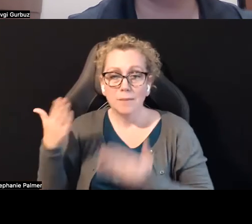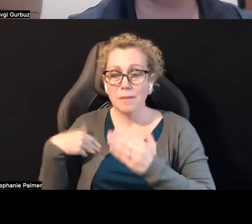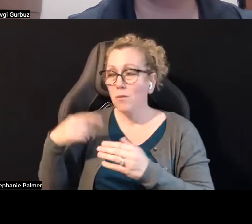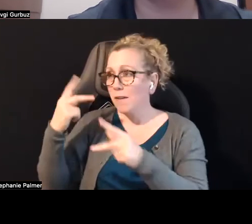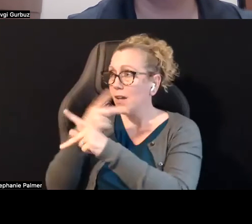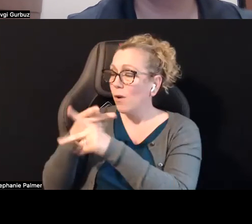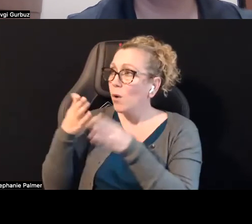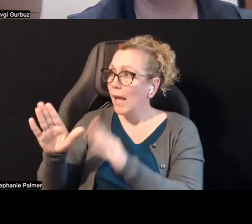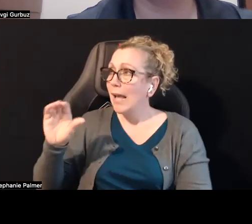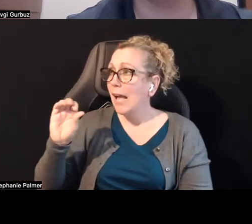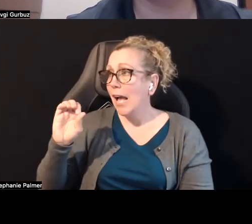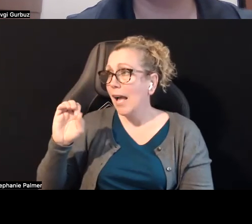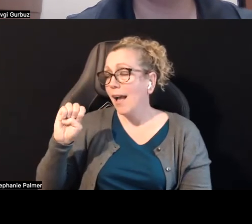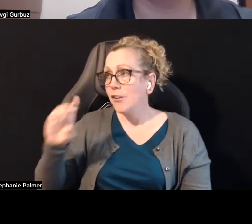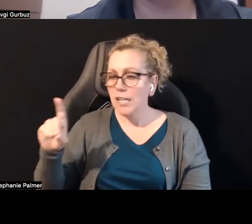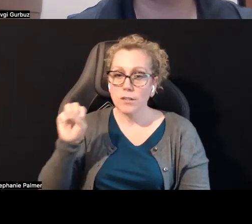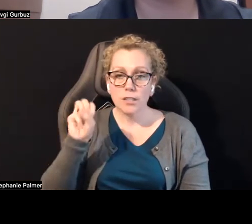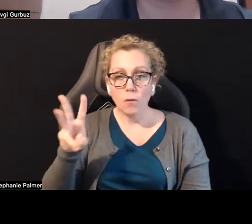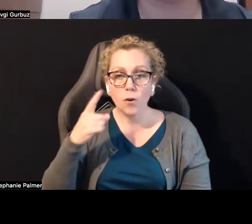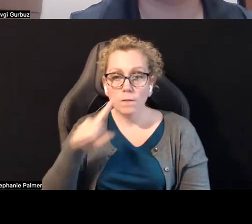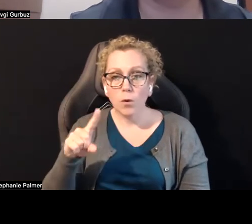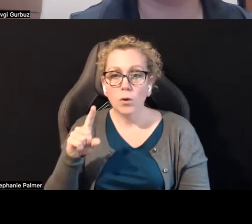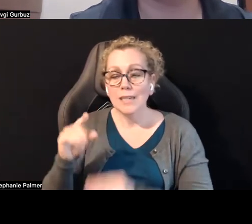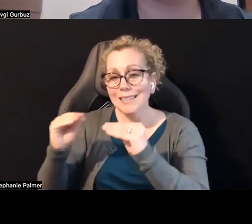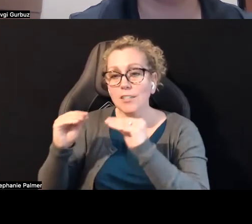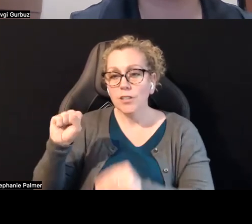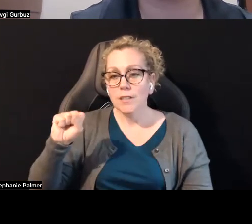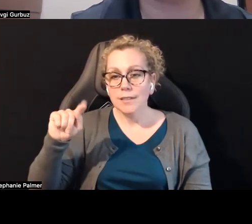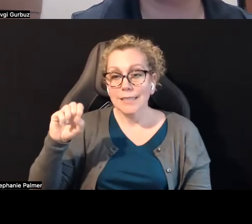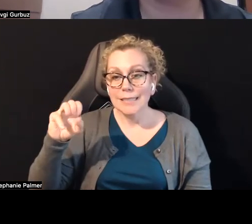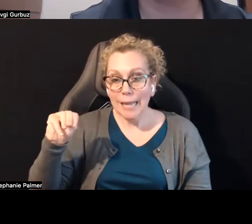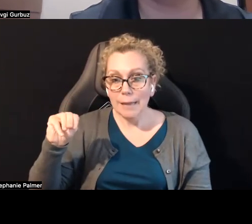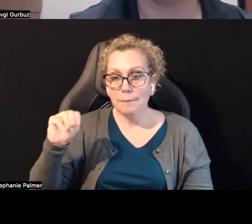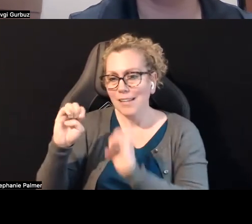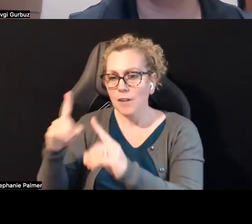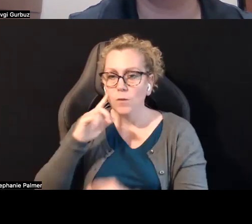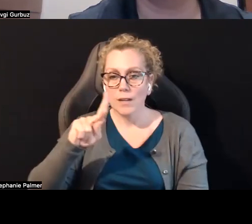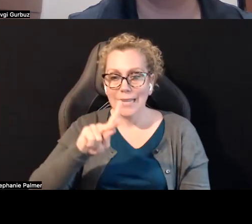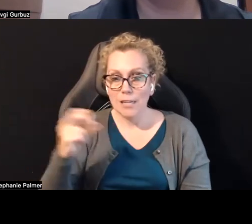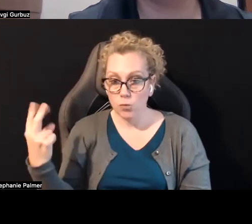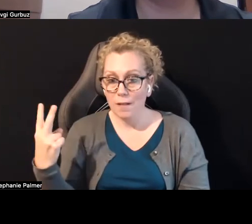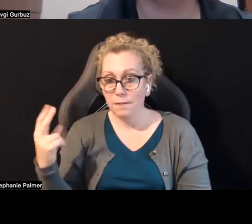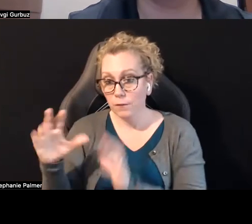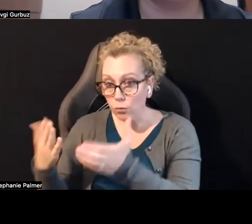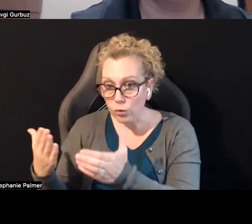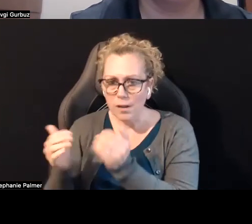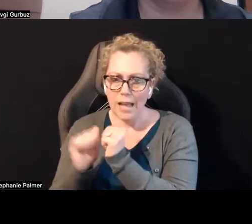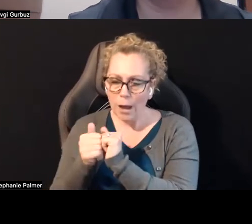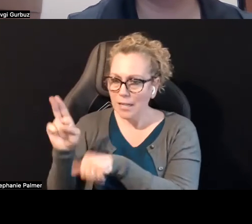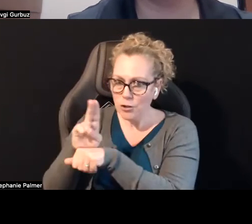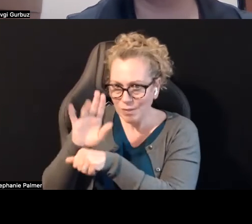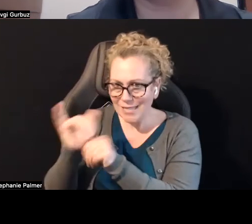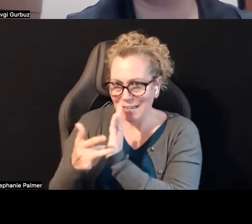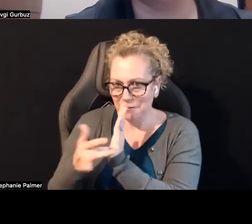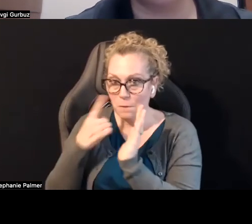educational software for teaching STEM education to the K-12 grouping might be done.